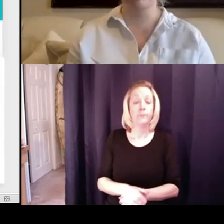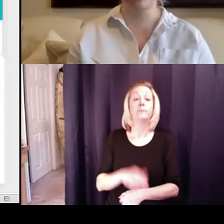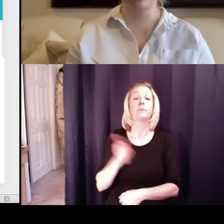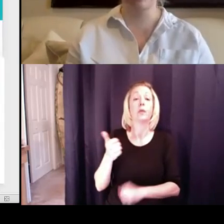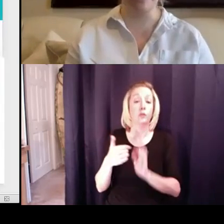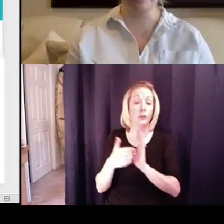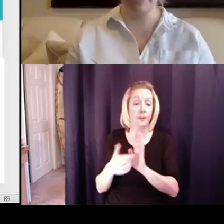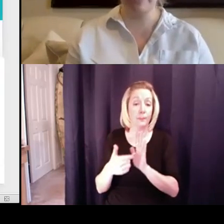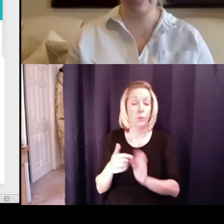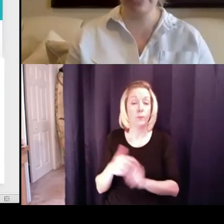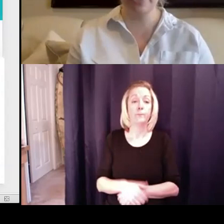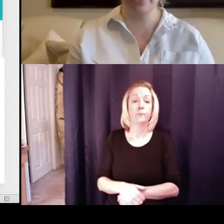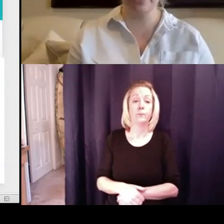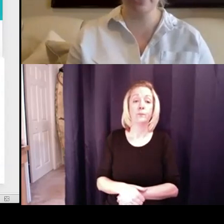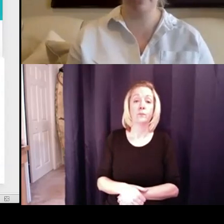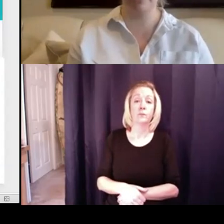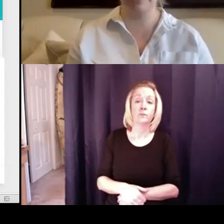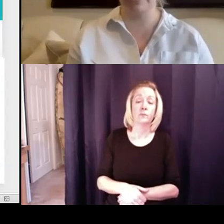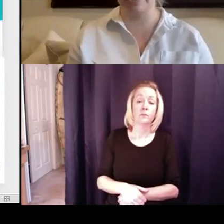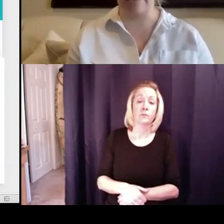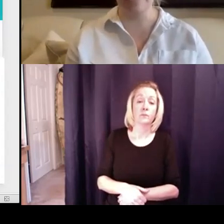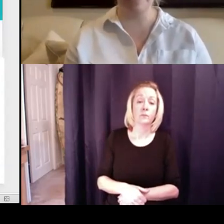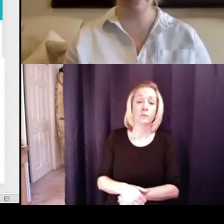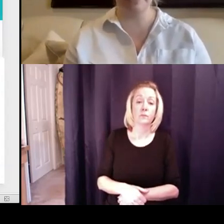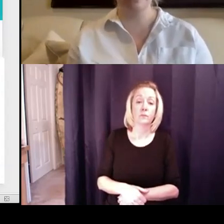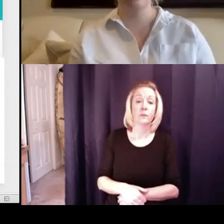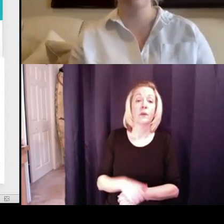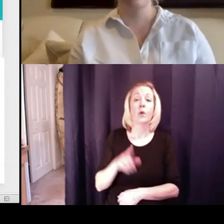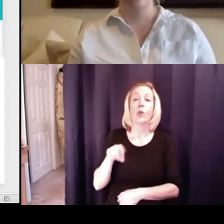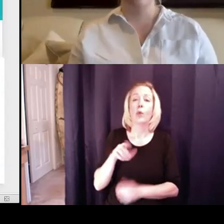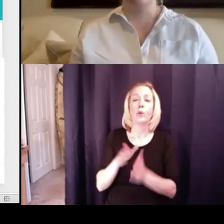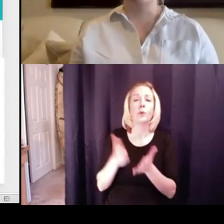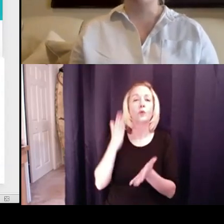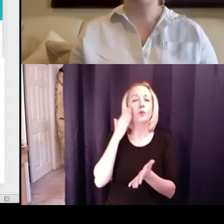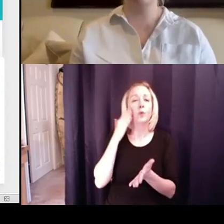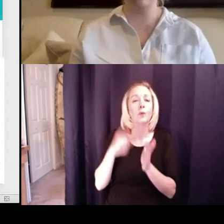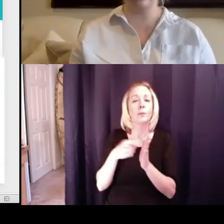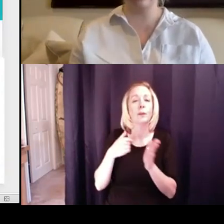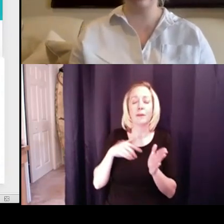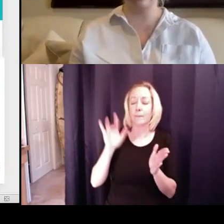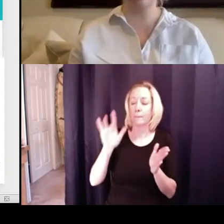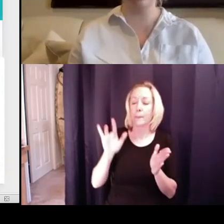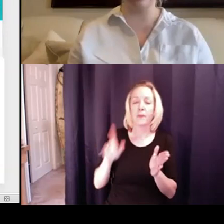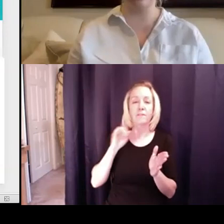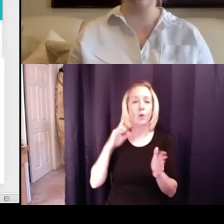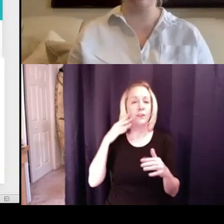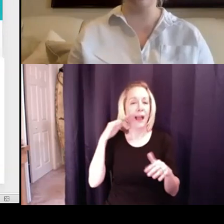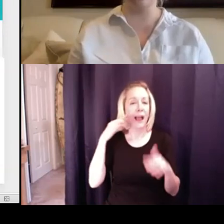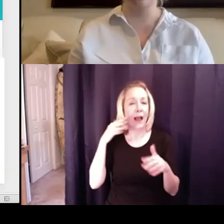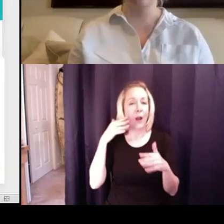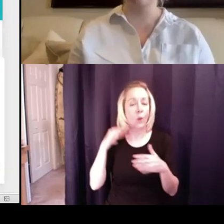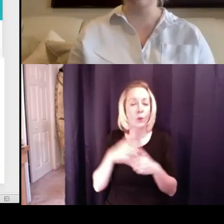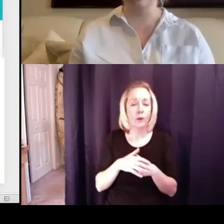it. Some other book modifications you could do are with the sound books. I had a student